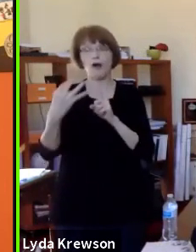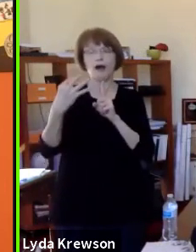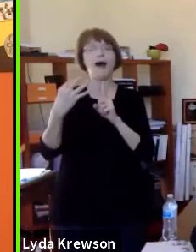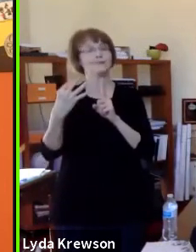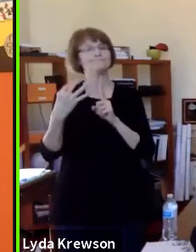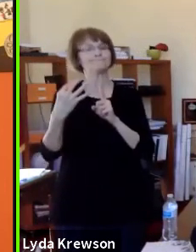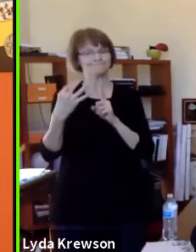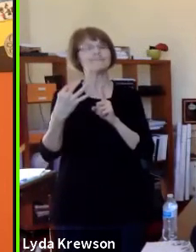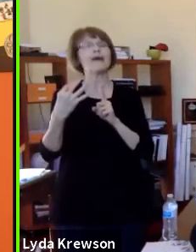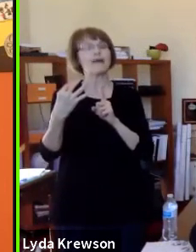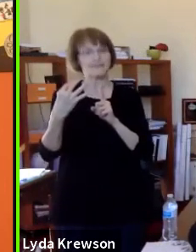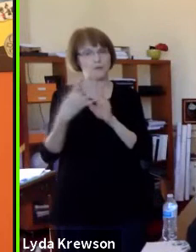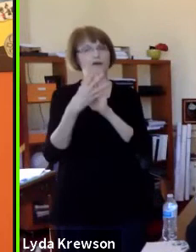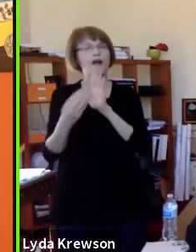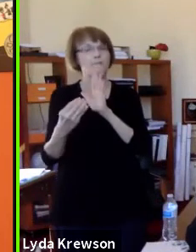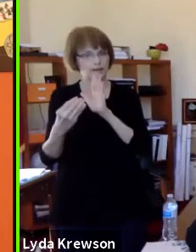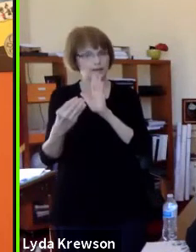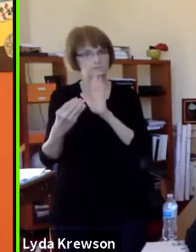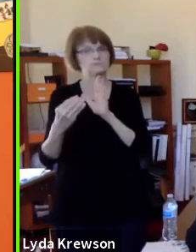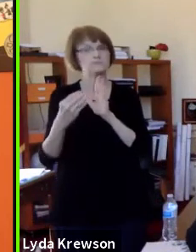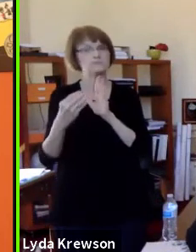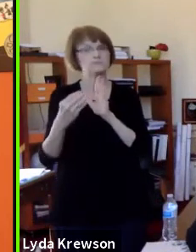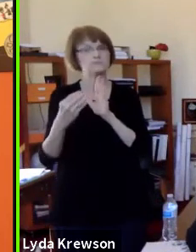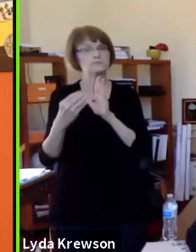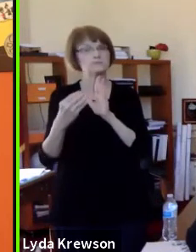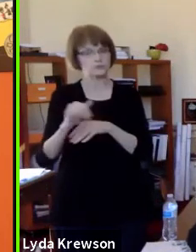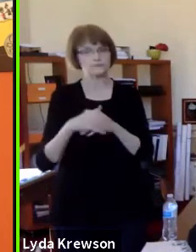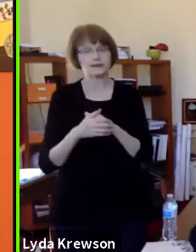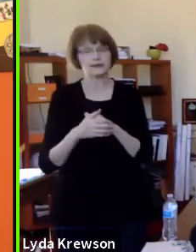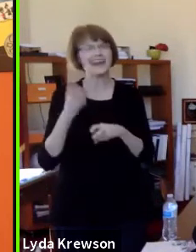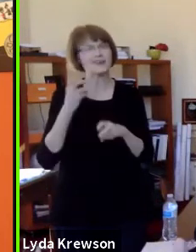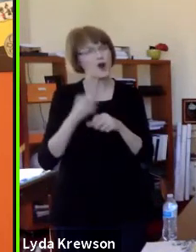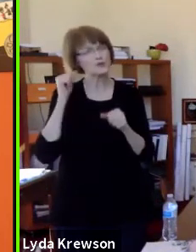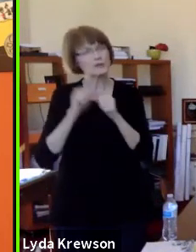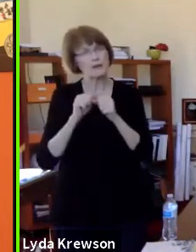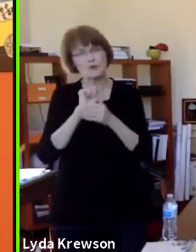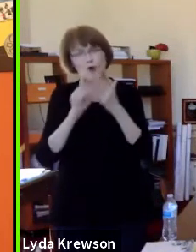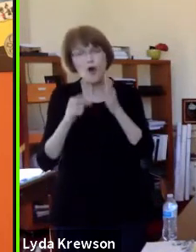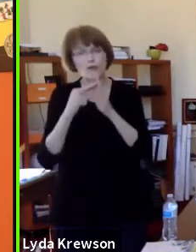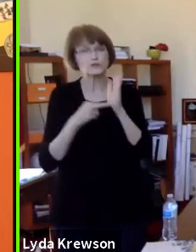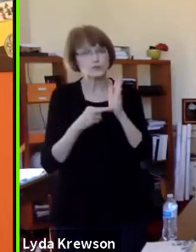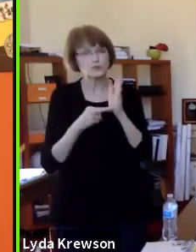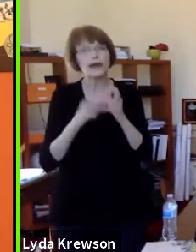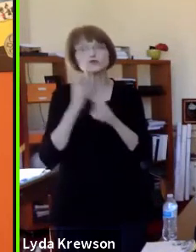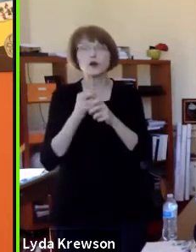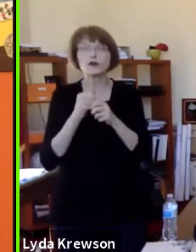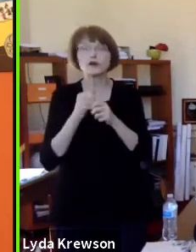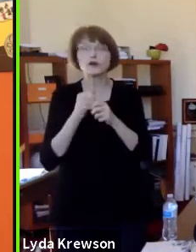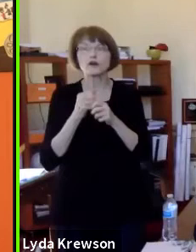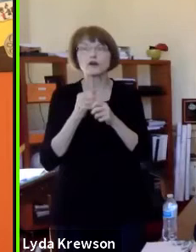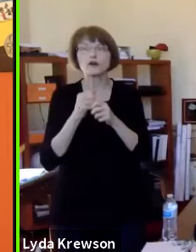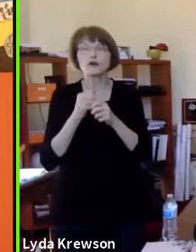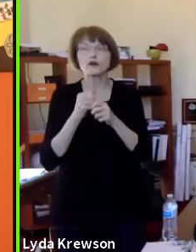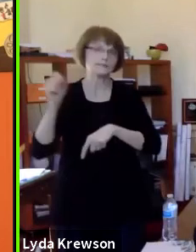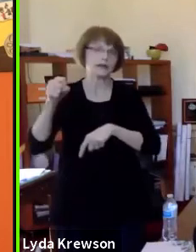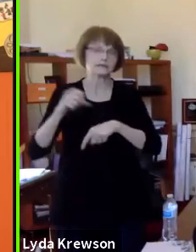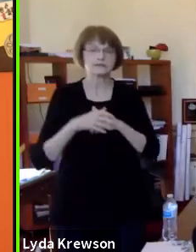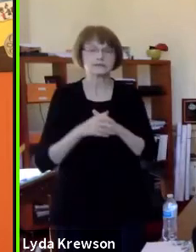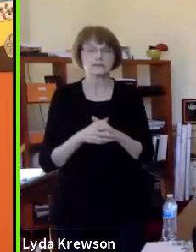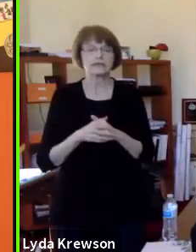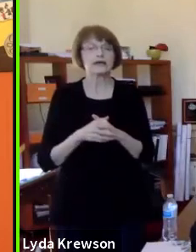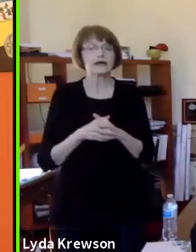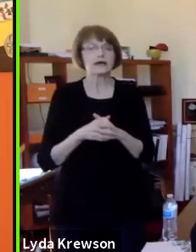will lead by example. And it's hard to remember all these rules, and it's hard to do it all the time. So I think you just